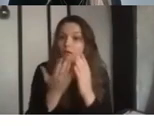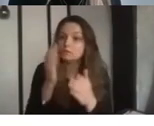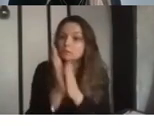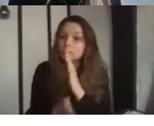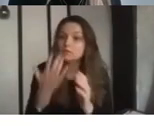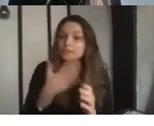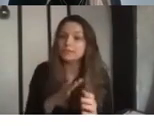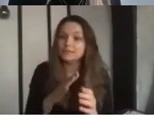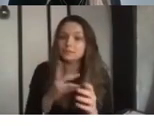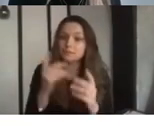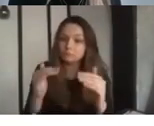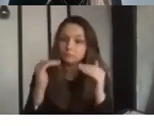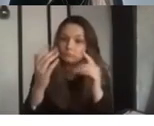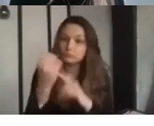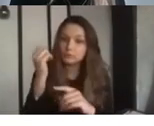1.